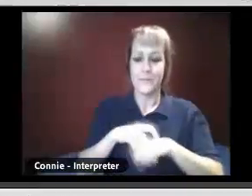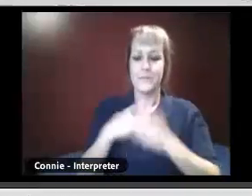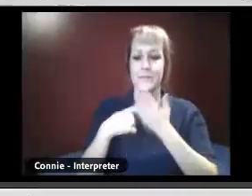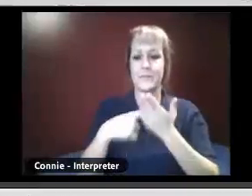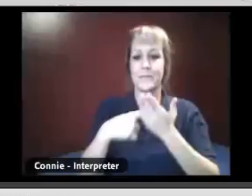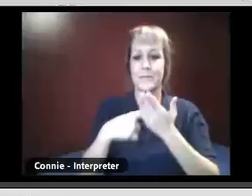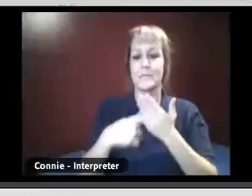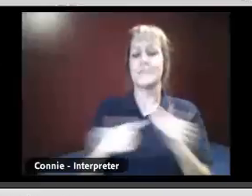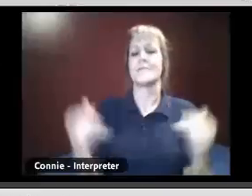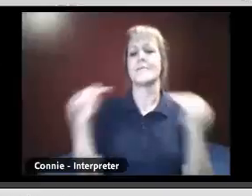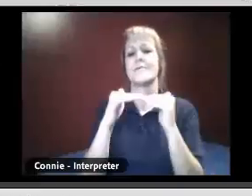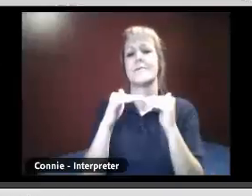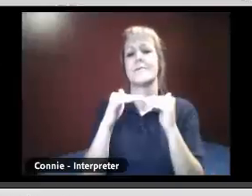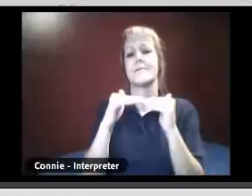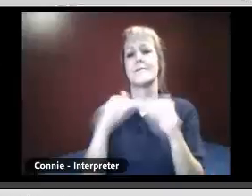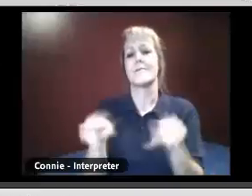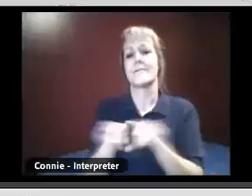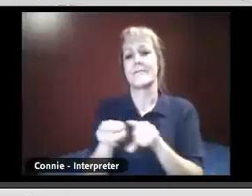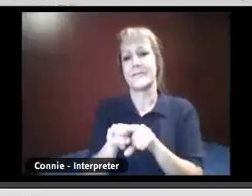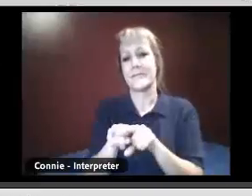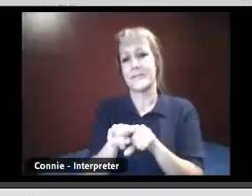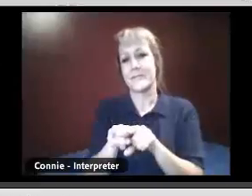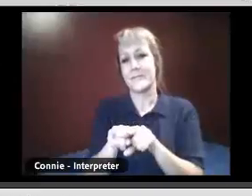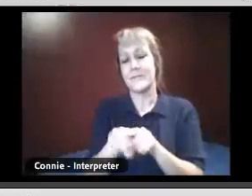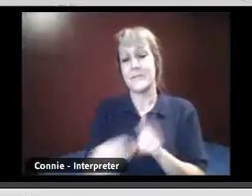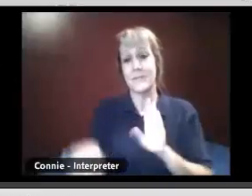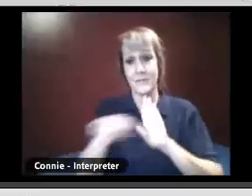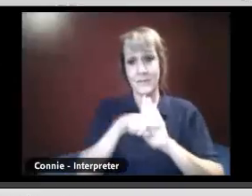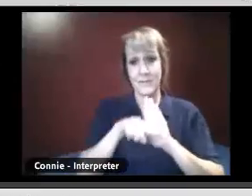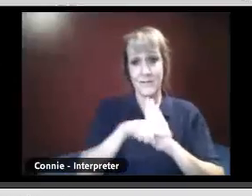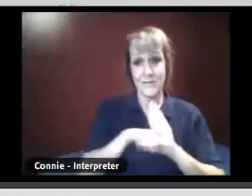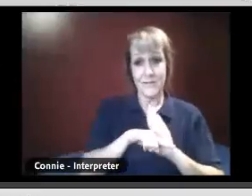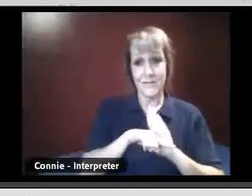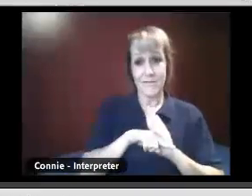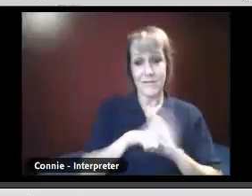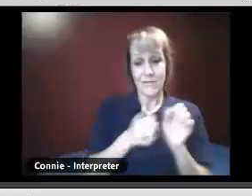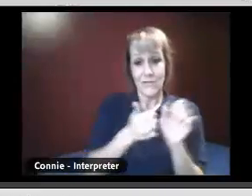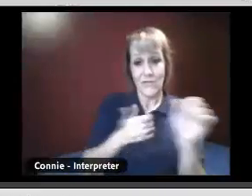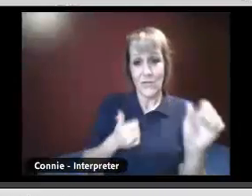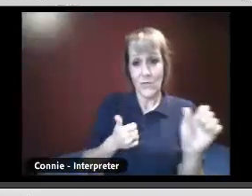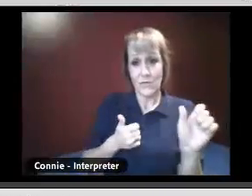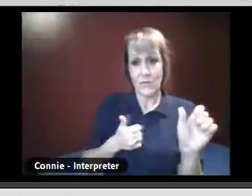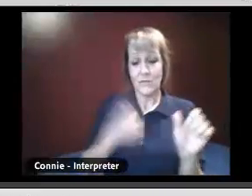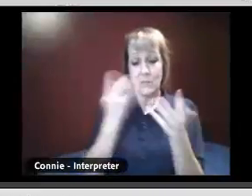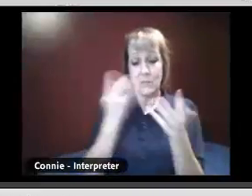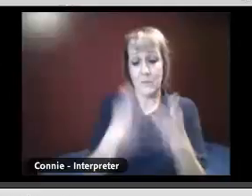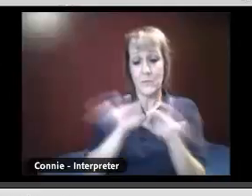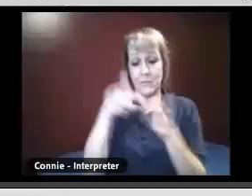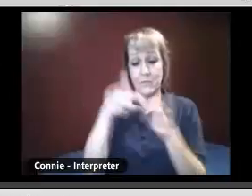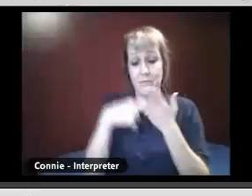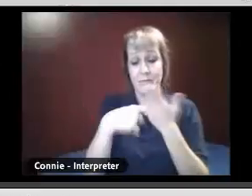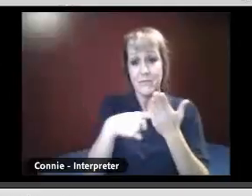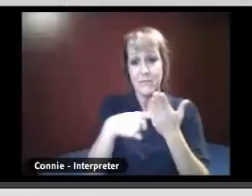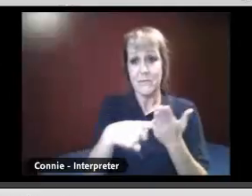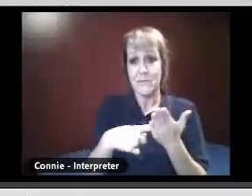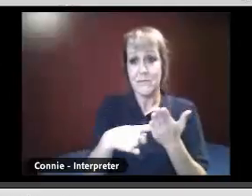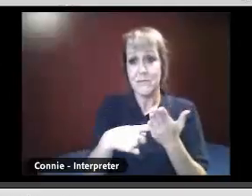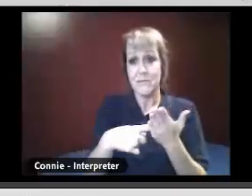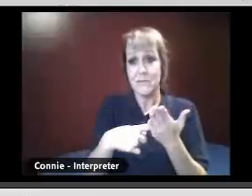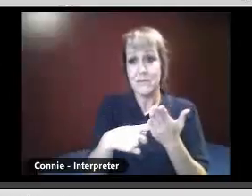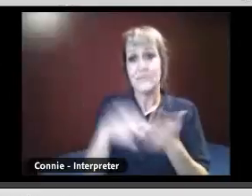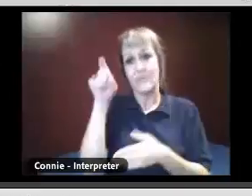too. You know, the disadvantage to avoiding is that when you have something important that needs to be discussed, you know what, you